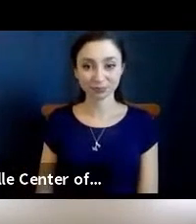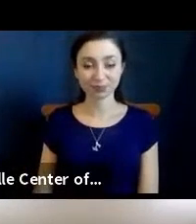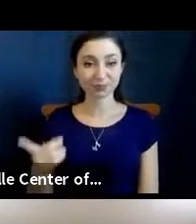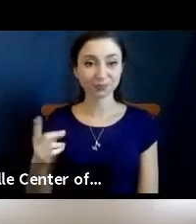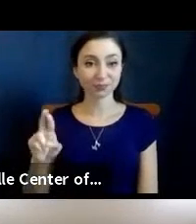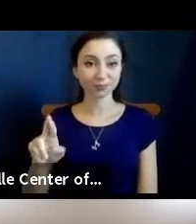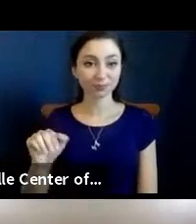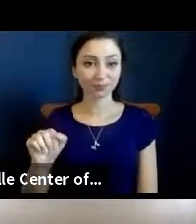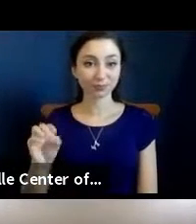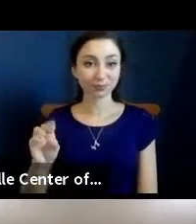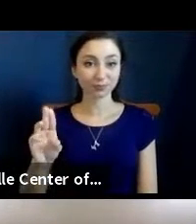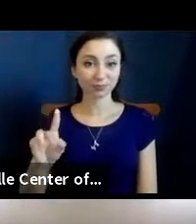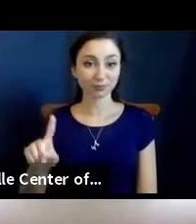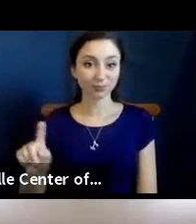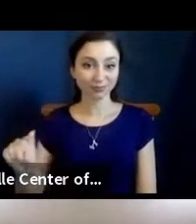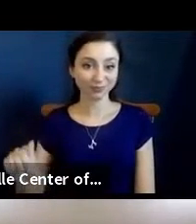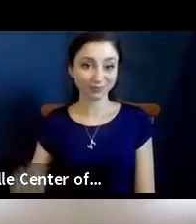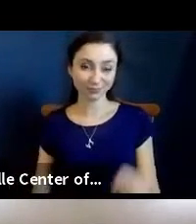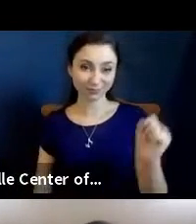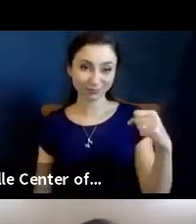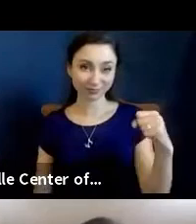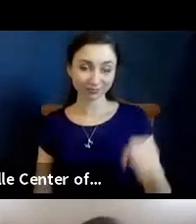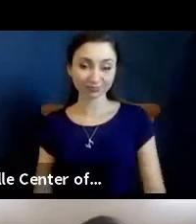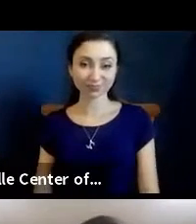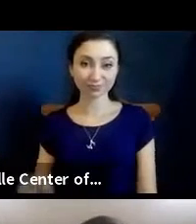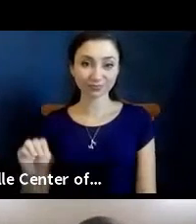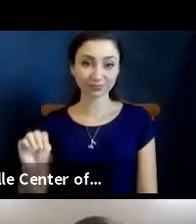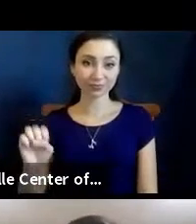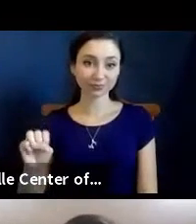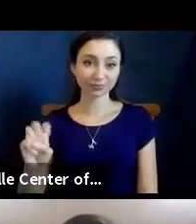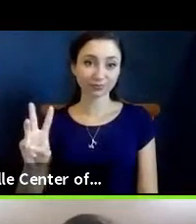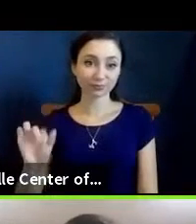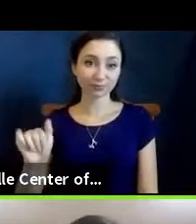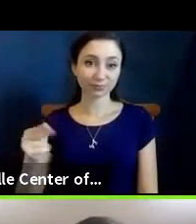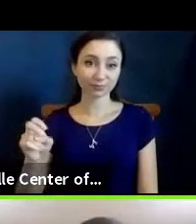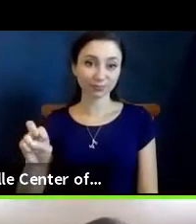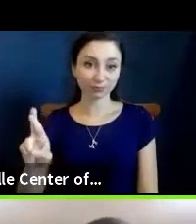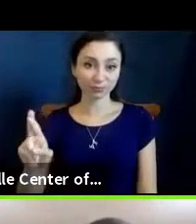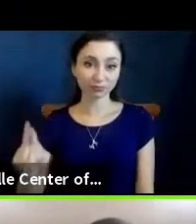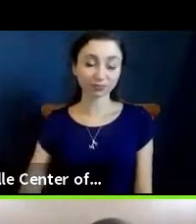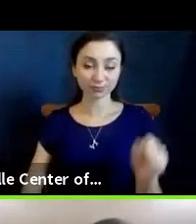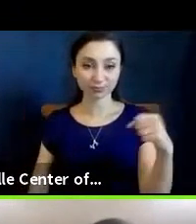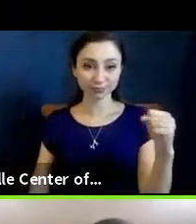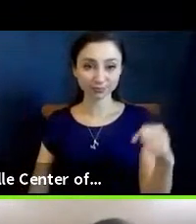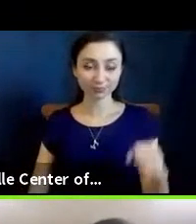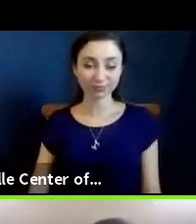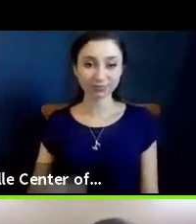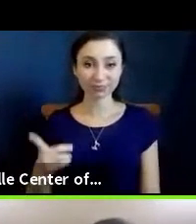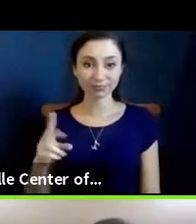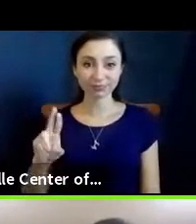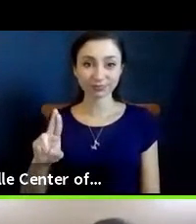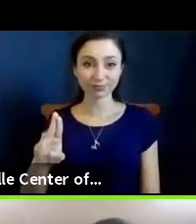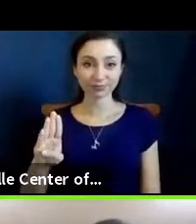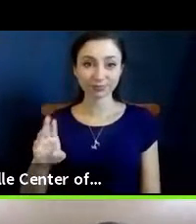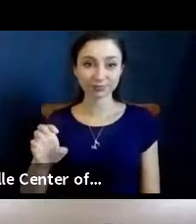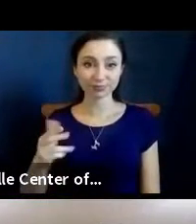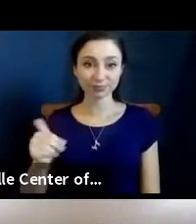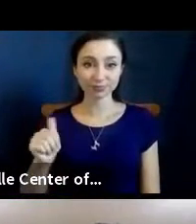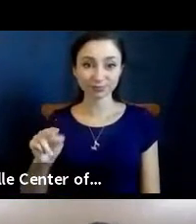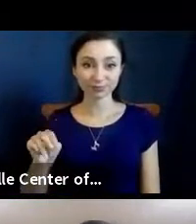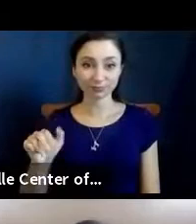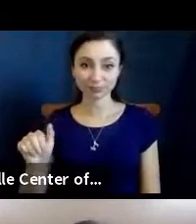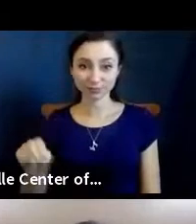Dr. Sousa, Yes. Ms. Wagner, Yes. and Dr. Buchanan.